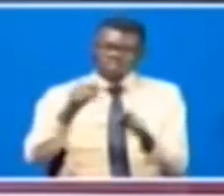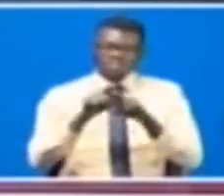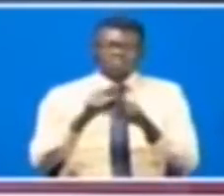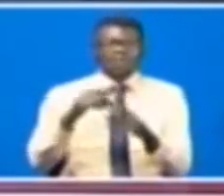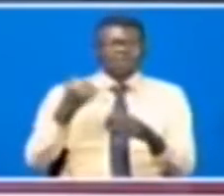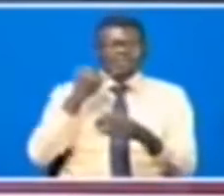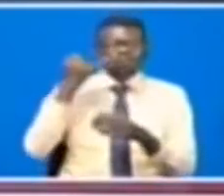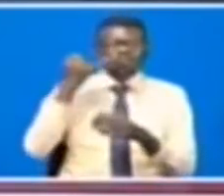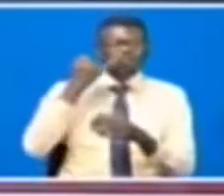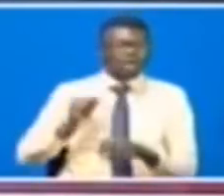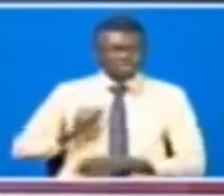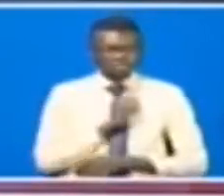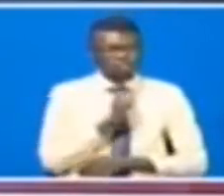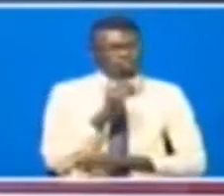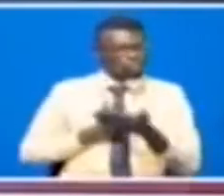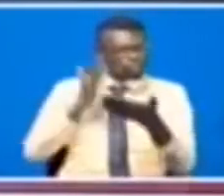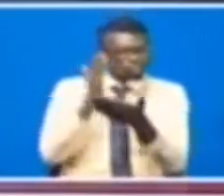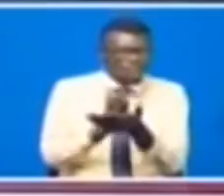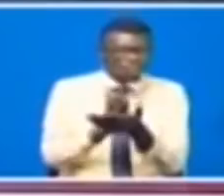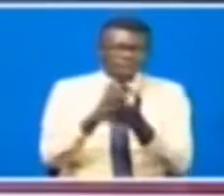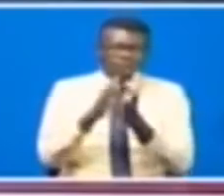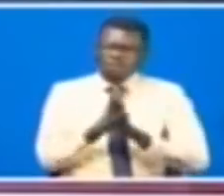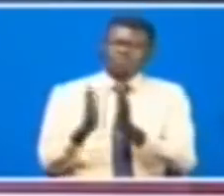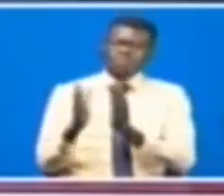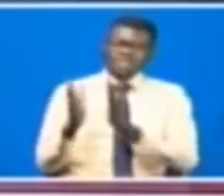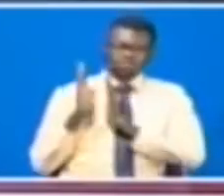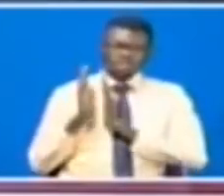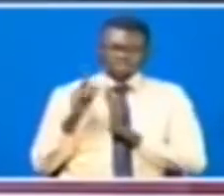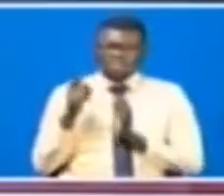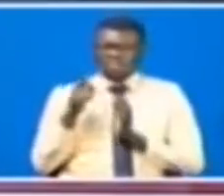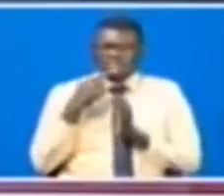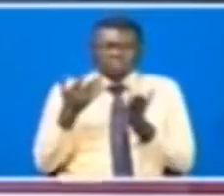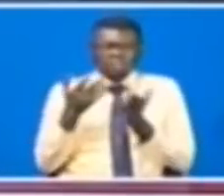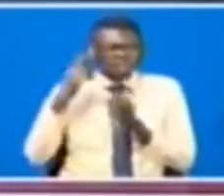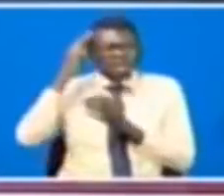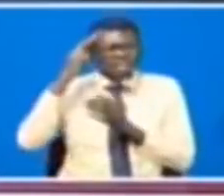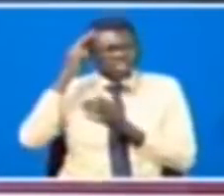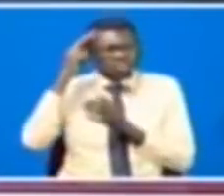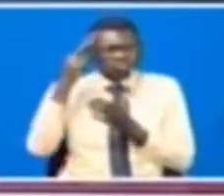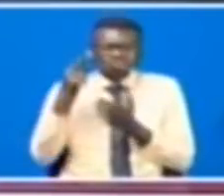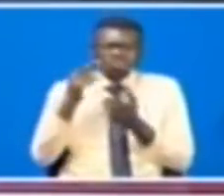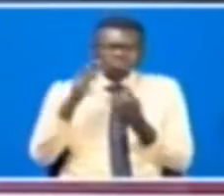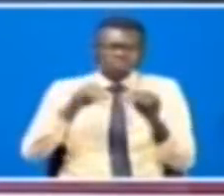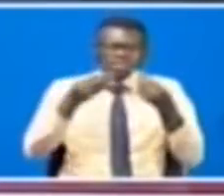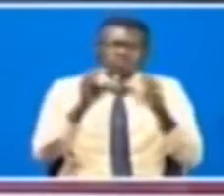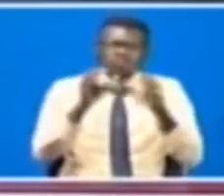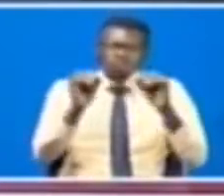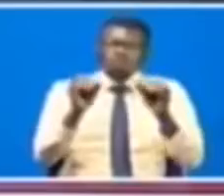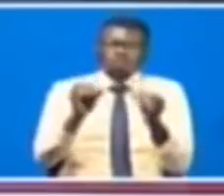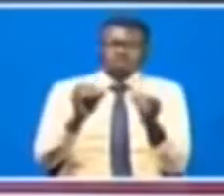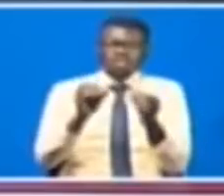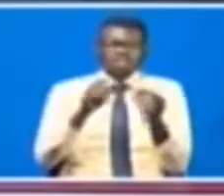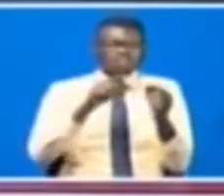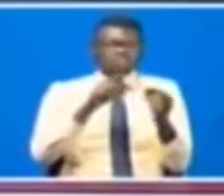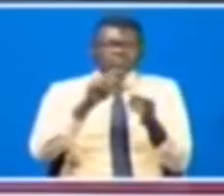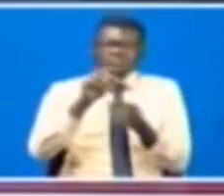Nakuru Senator Susan Kihika confirmed withdrawal of their security, adding that no reason had been given for the same. Ichungwa told